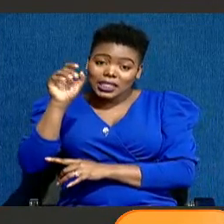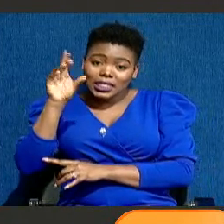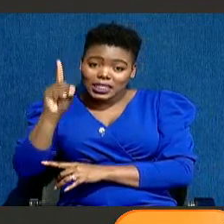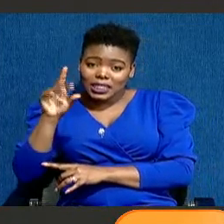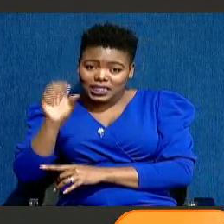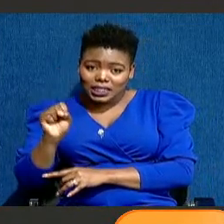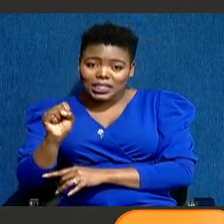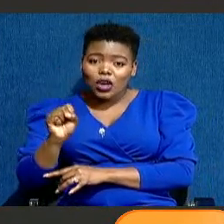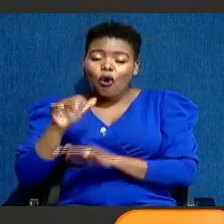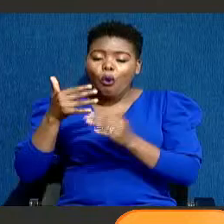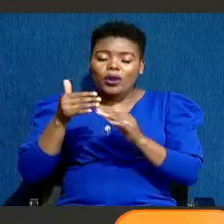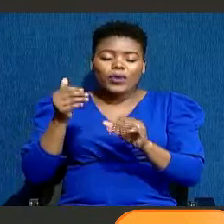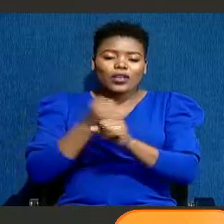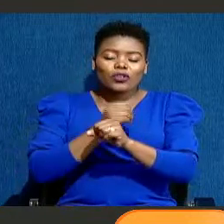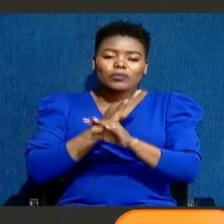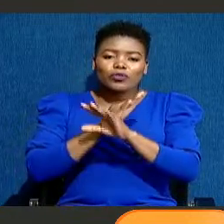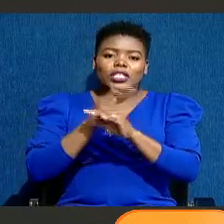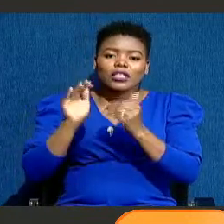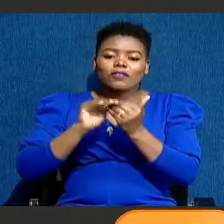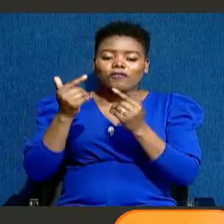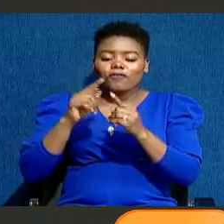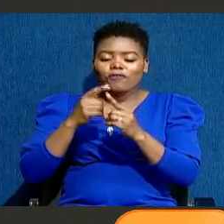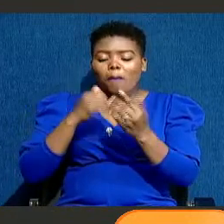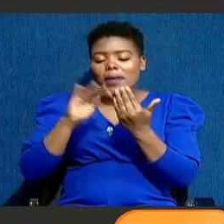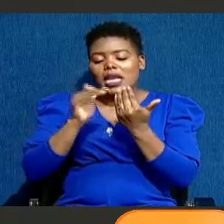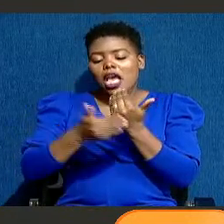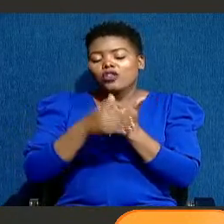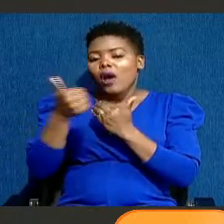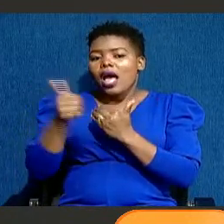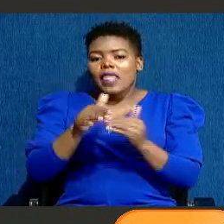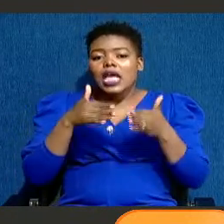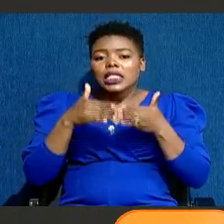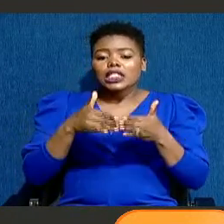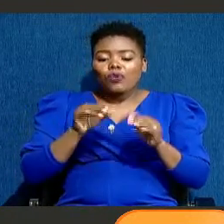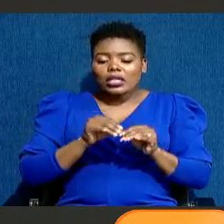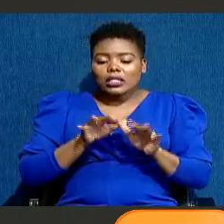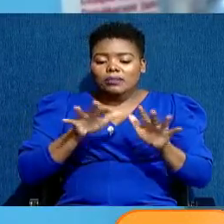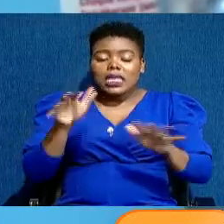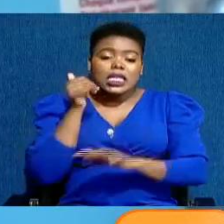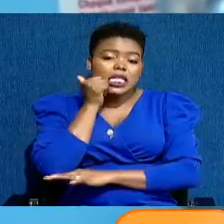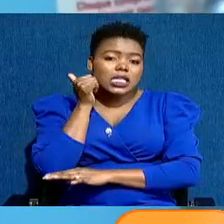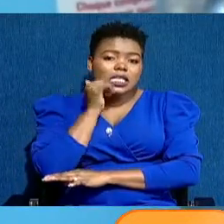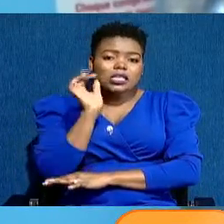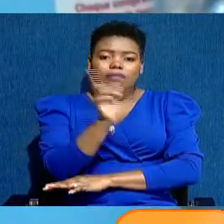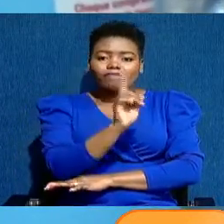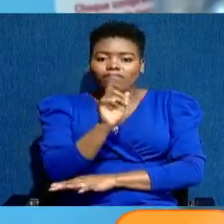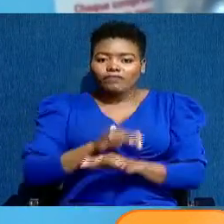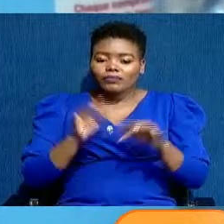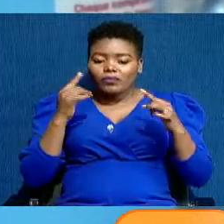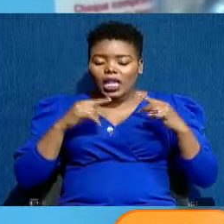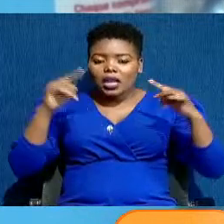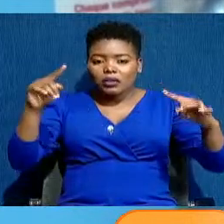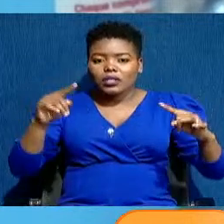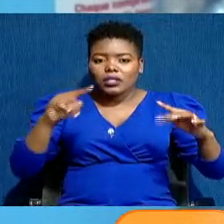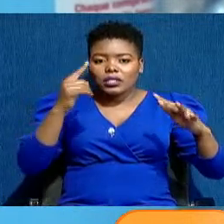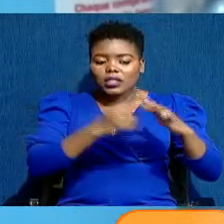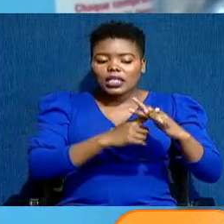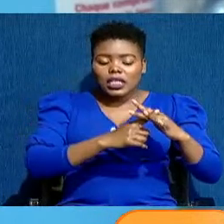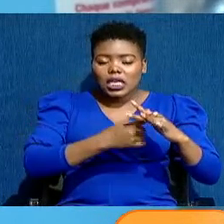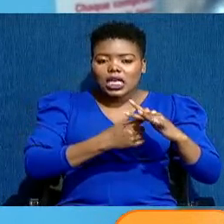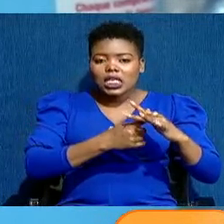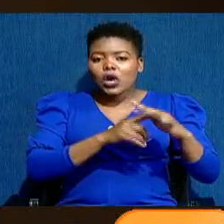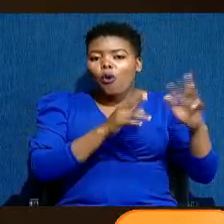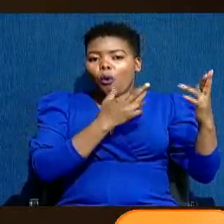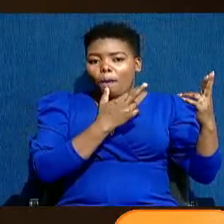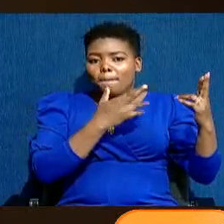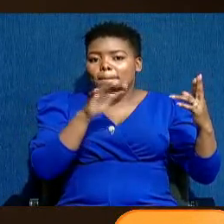or pregnancies or other sexually transmitted illnesses. The announcement marks a beacon of hope